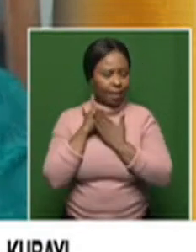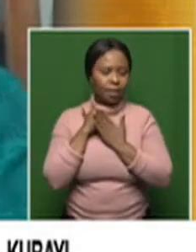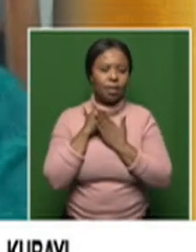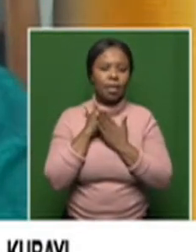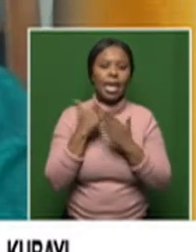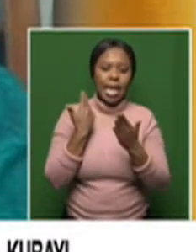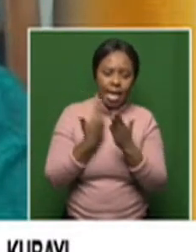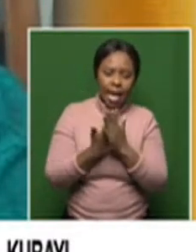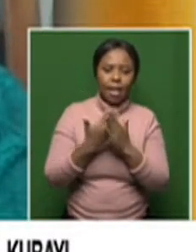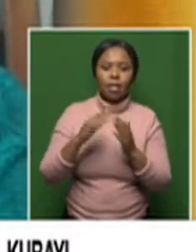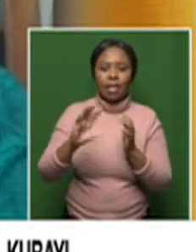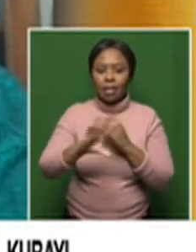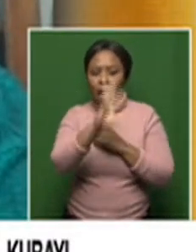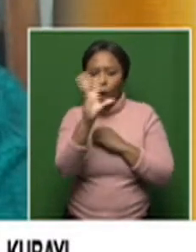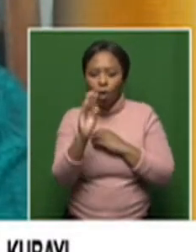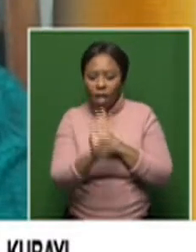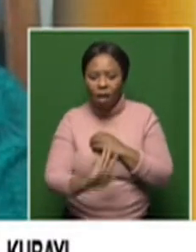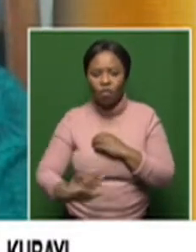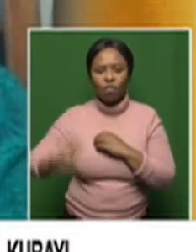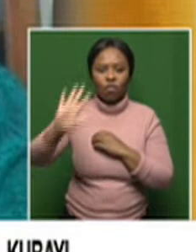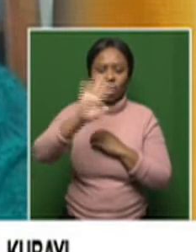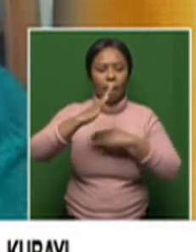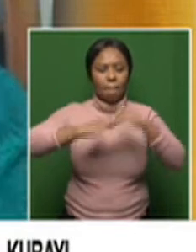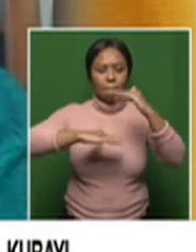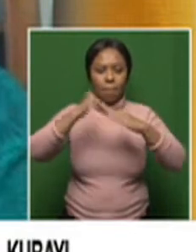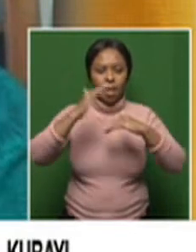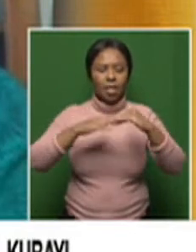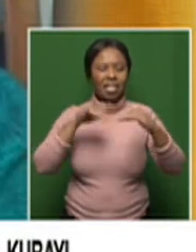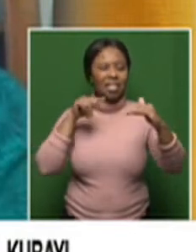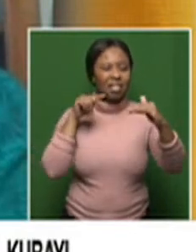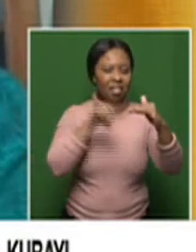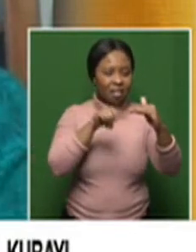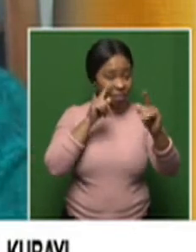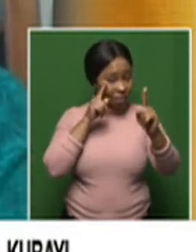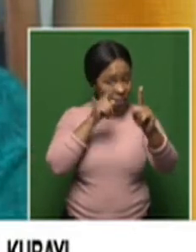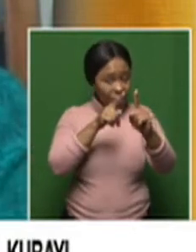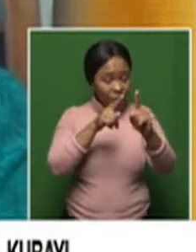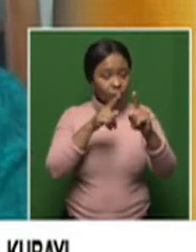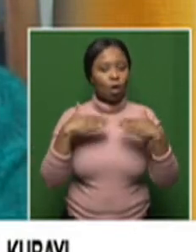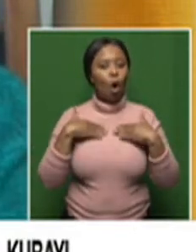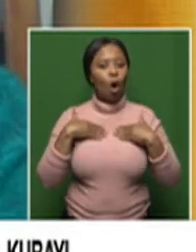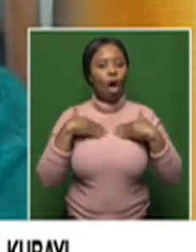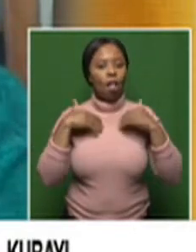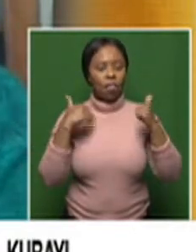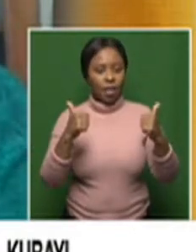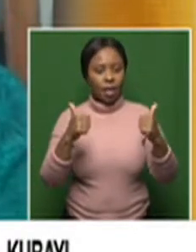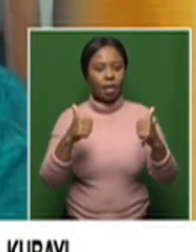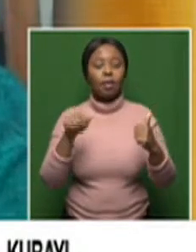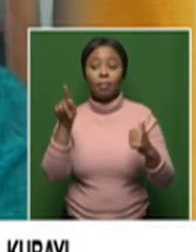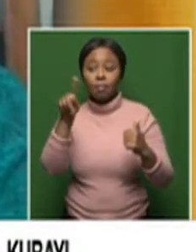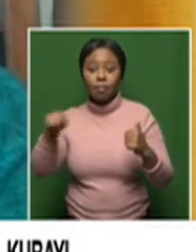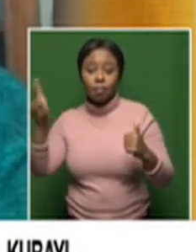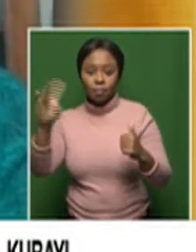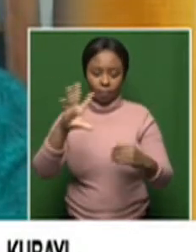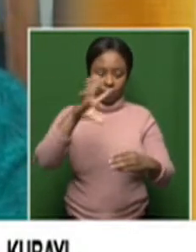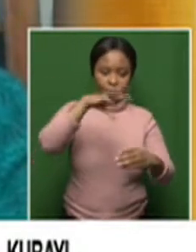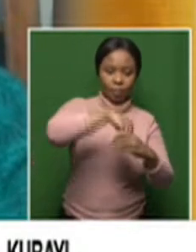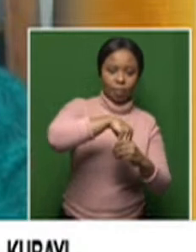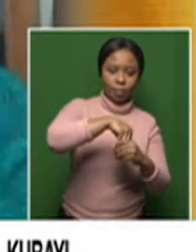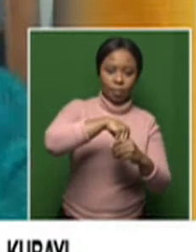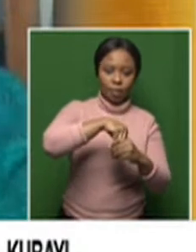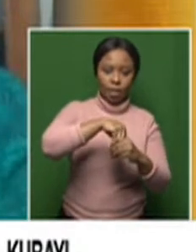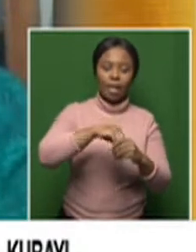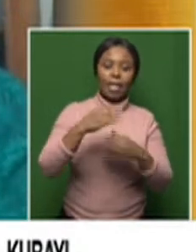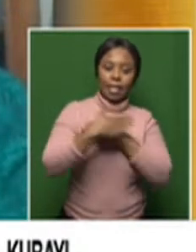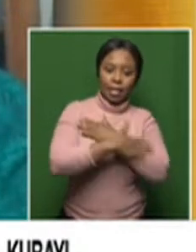and also a nation that is healthy, that is able to contribute meaningfully to its